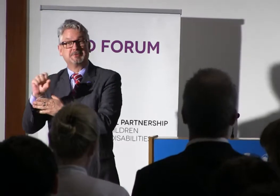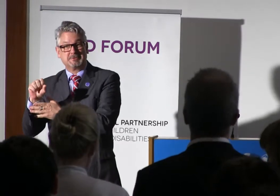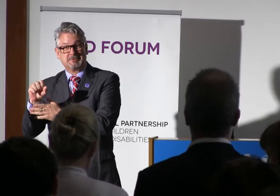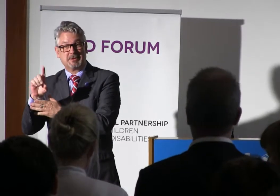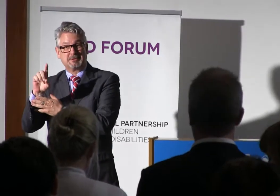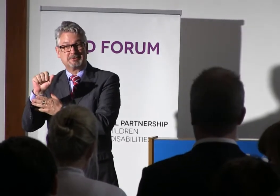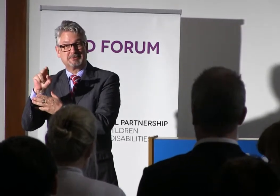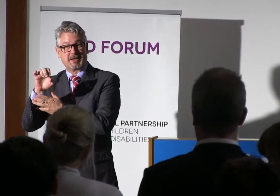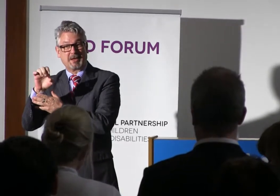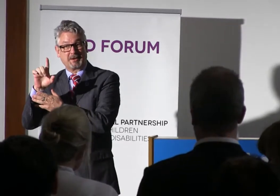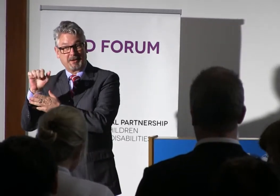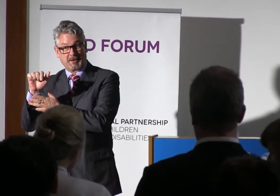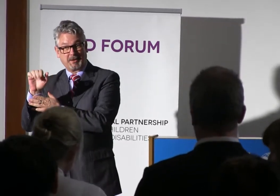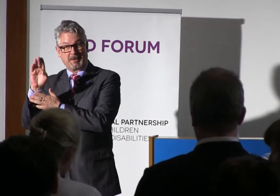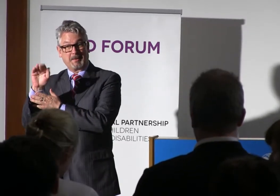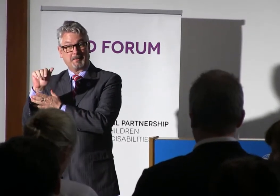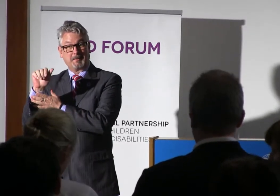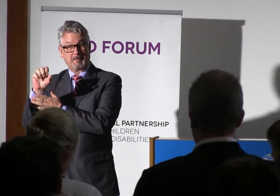small change.